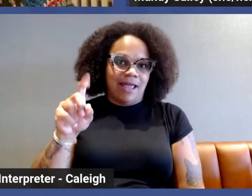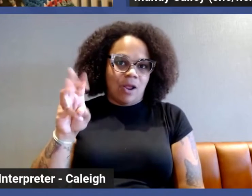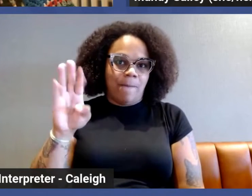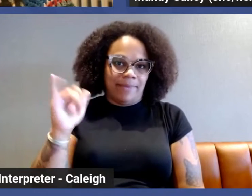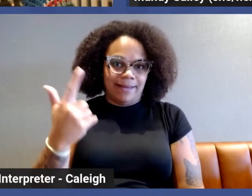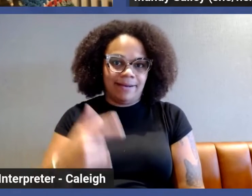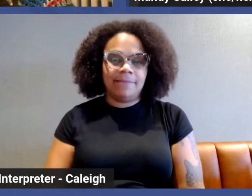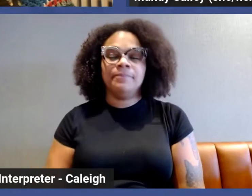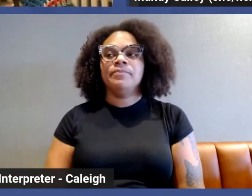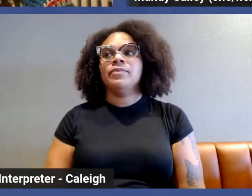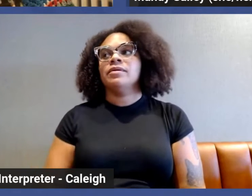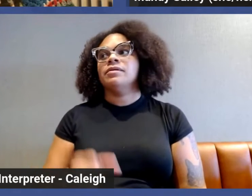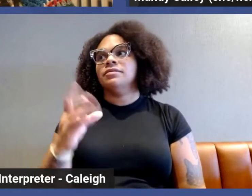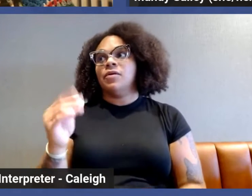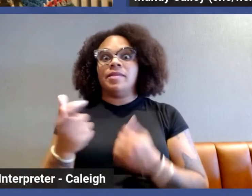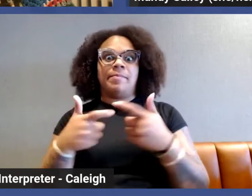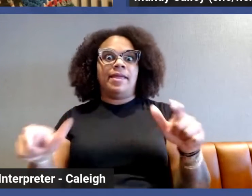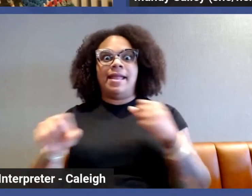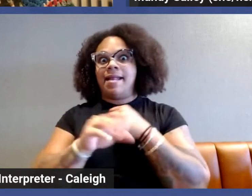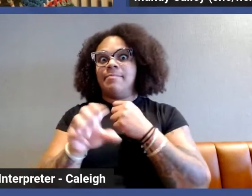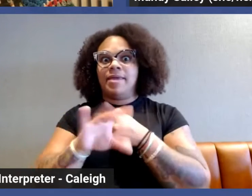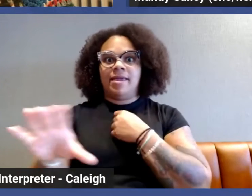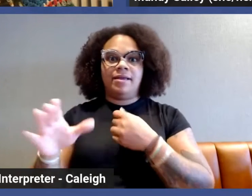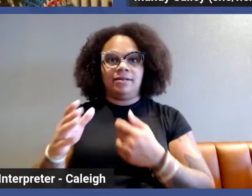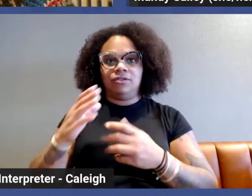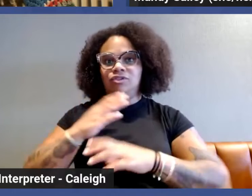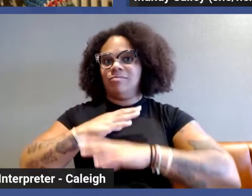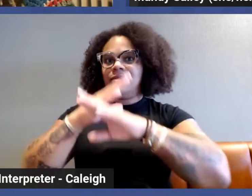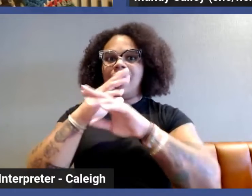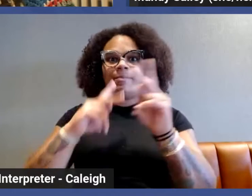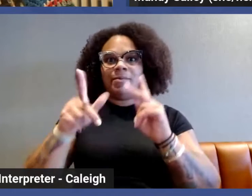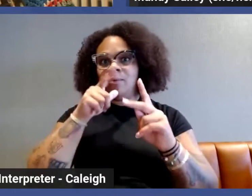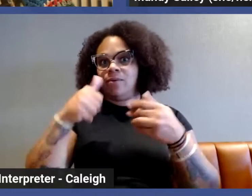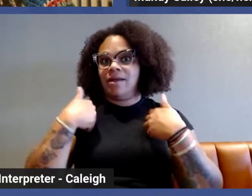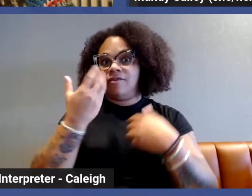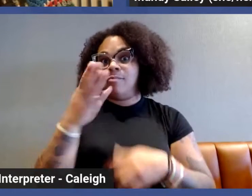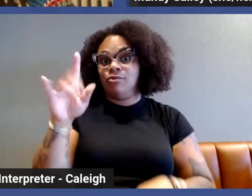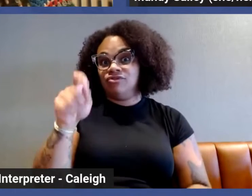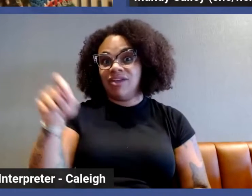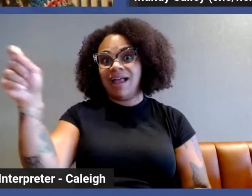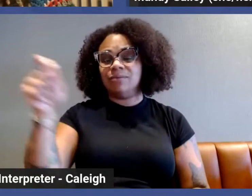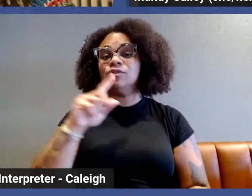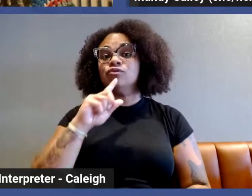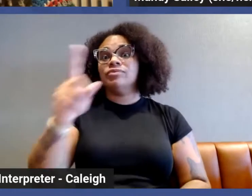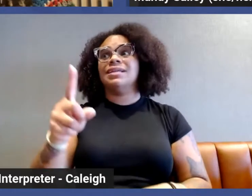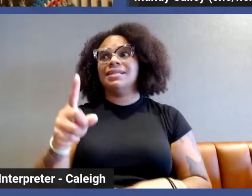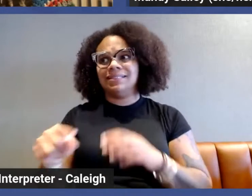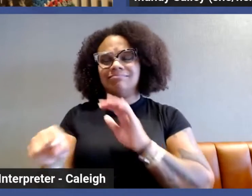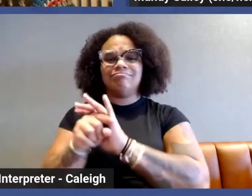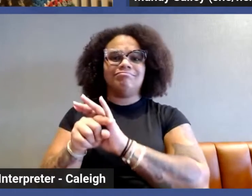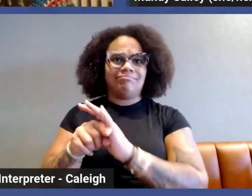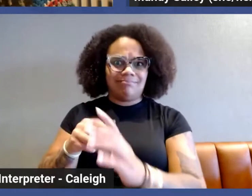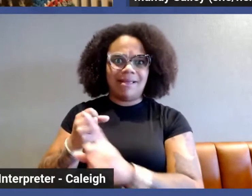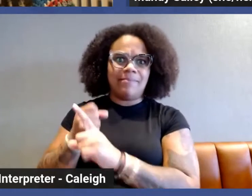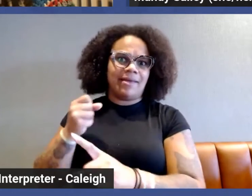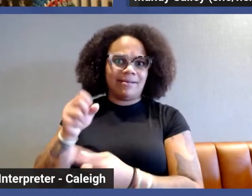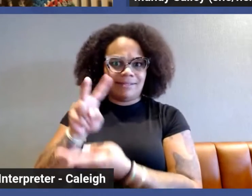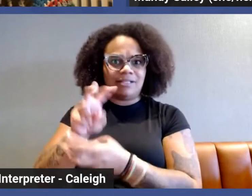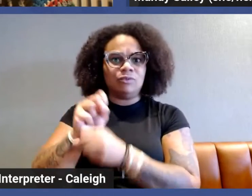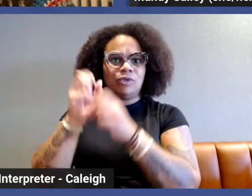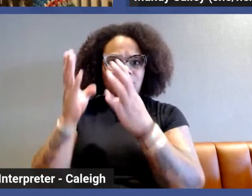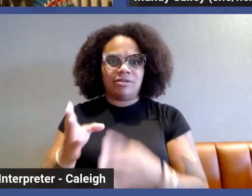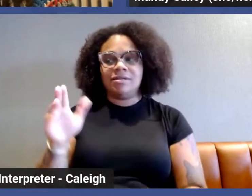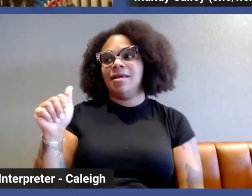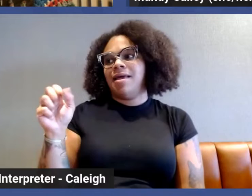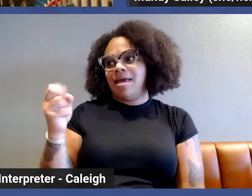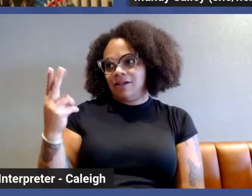these mass campaigns to block everybody that had a blue check were really harmful to sex workers. And a lot of people, Ashley was one person that